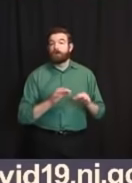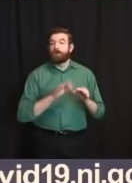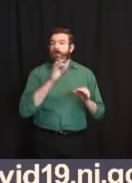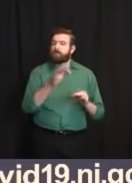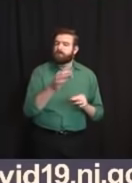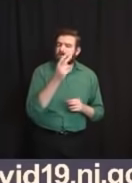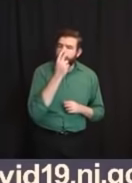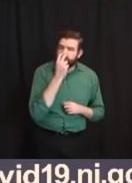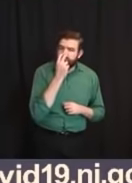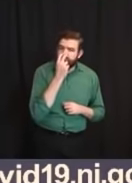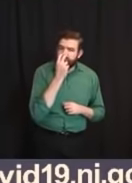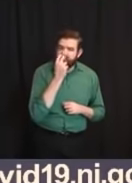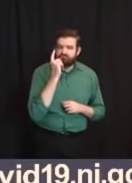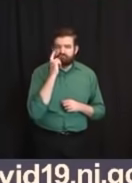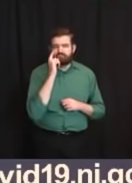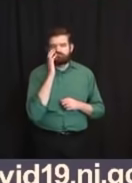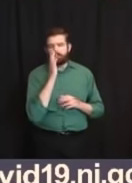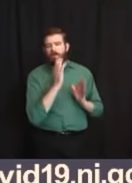stay that way.